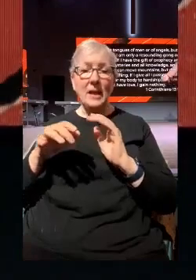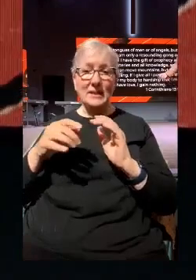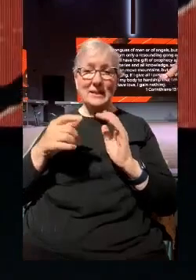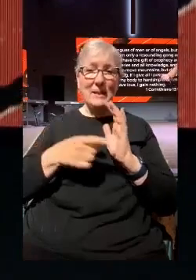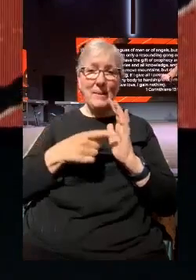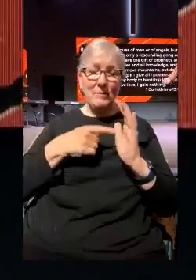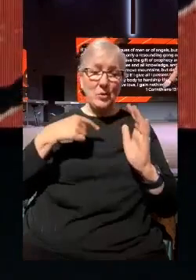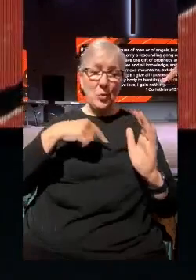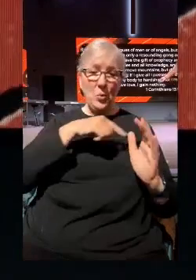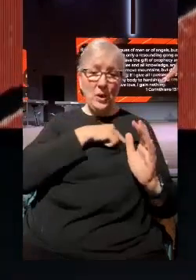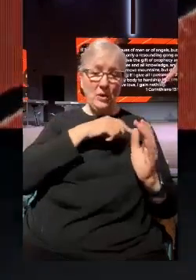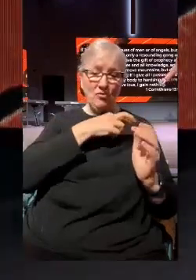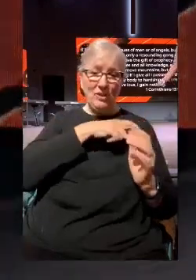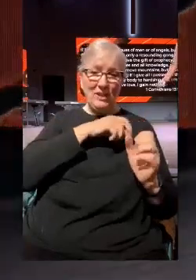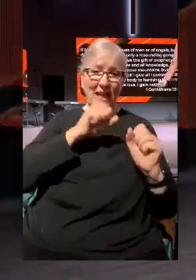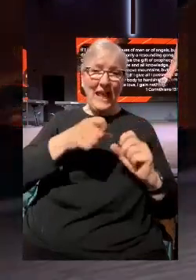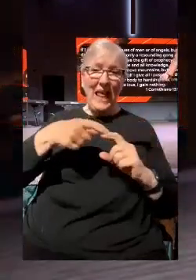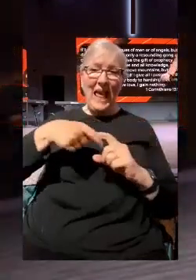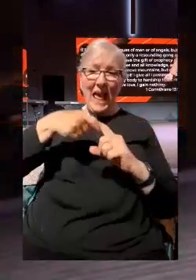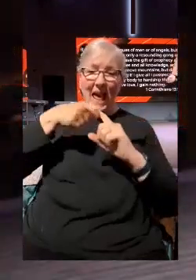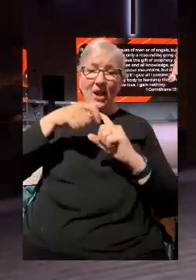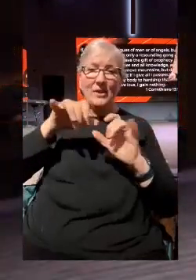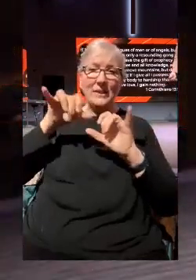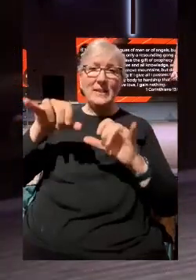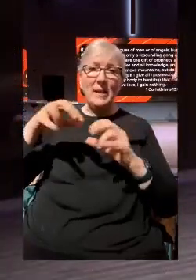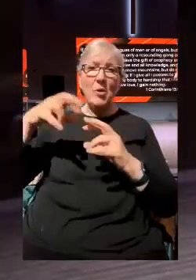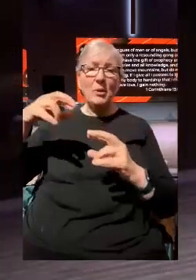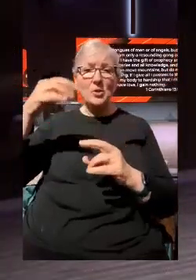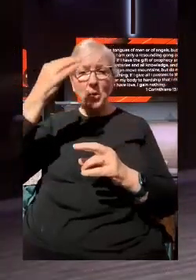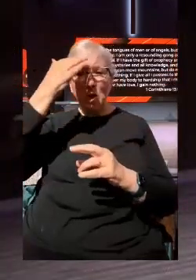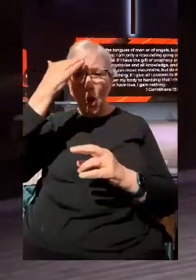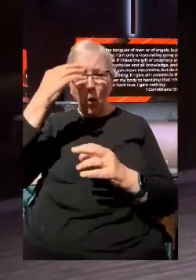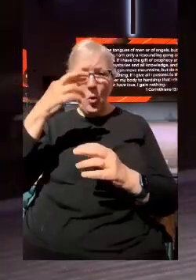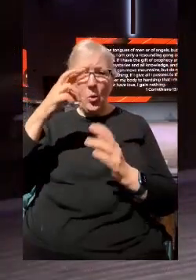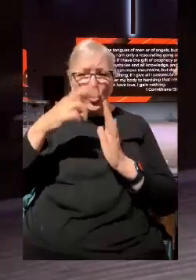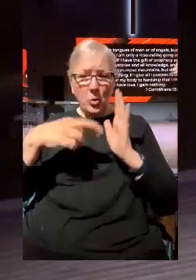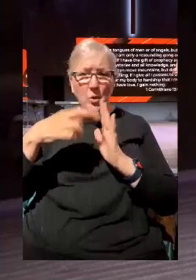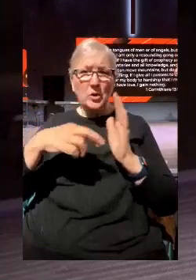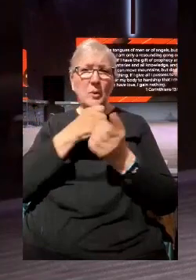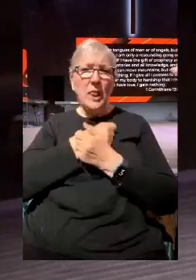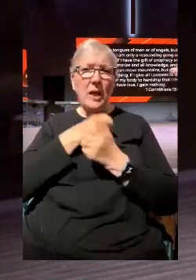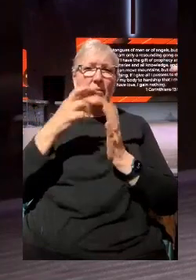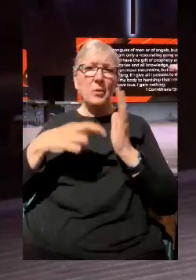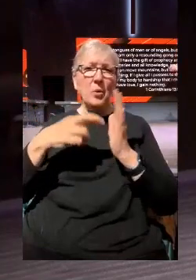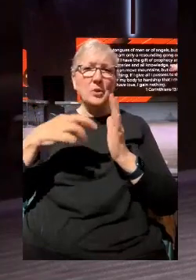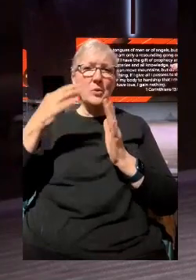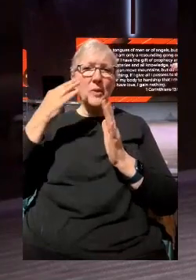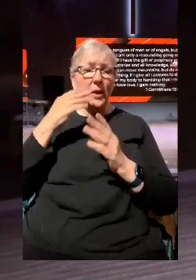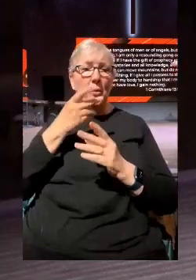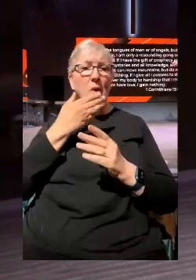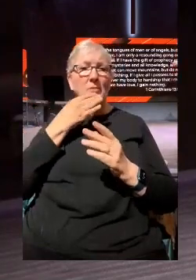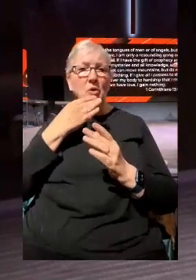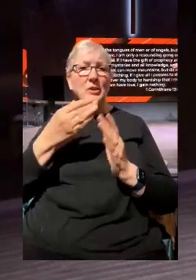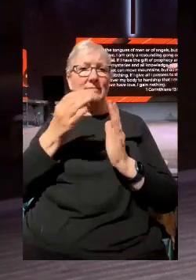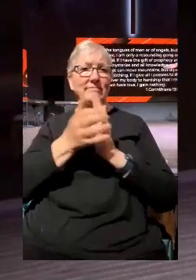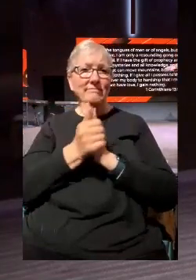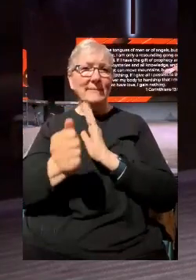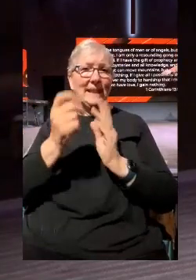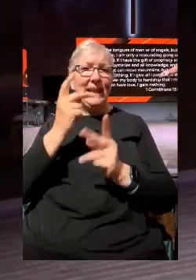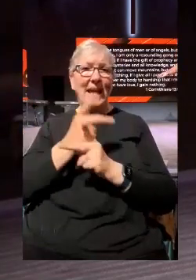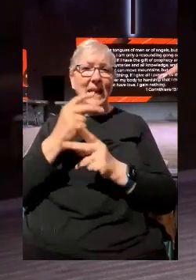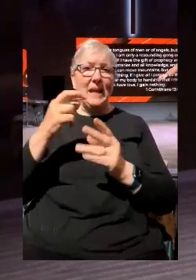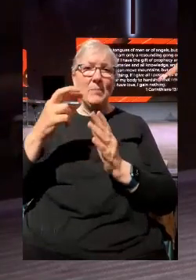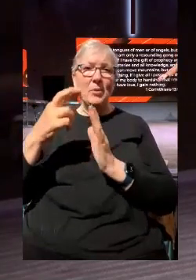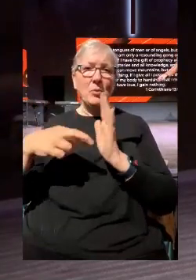are all about the rules. We know the rules, we love the rules, we think we're doing a pretty good job of keeping the rules, and we love pointing out when other people are